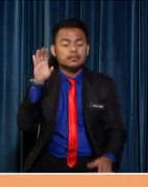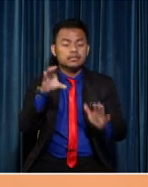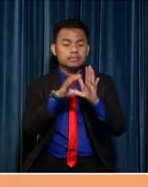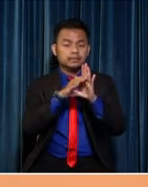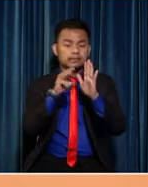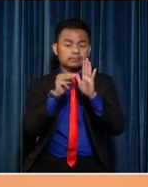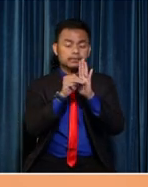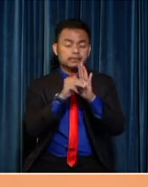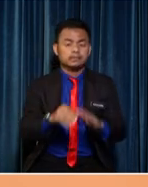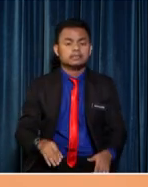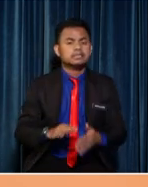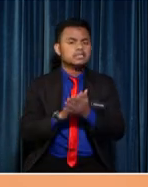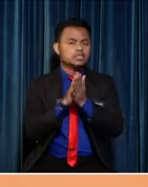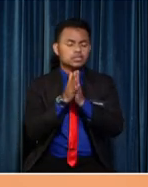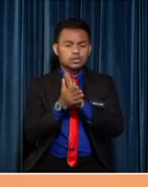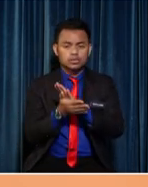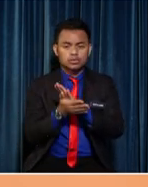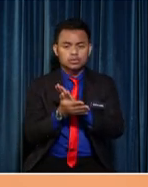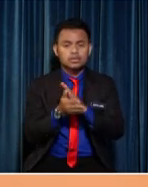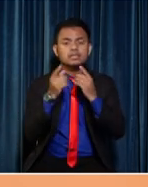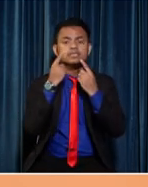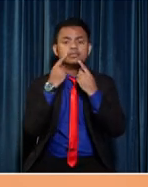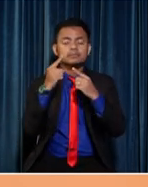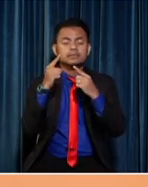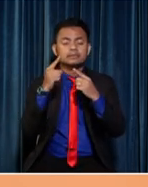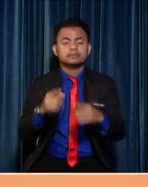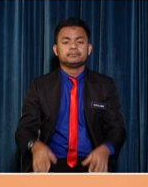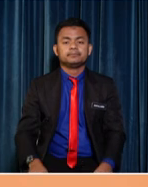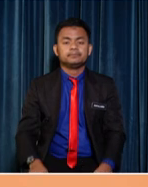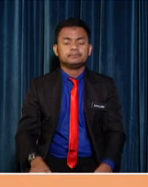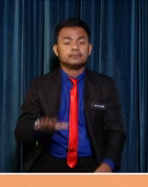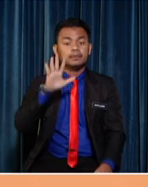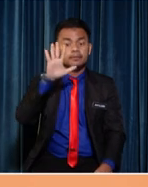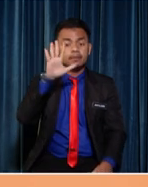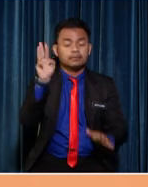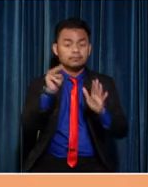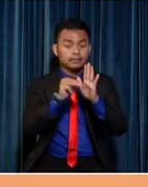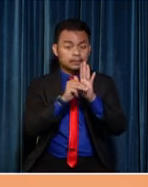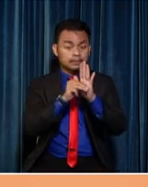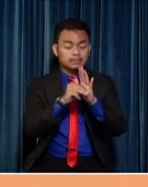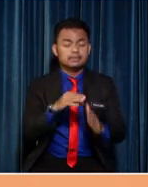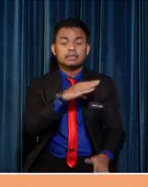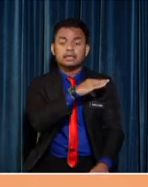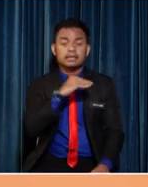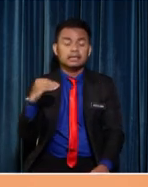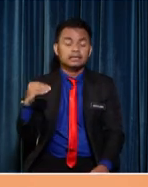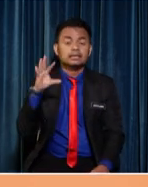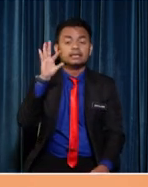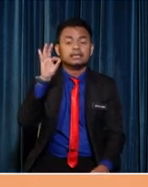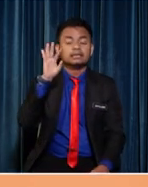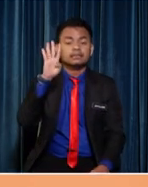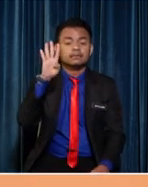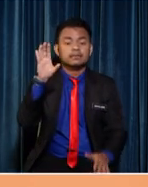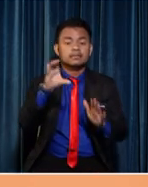centimeters. So, the answer is 5 meters and